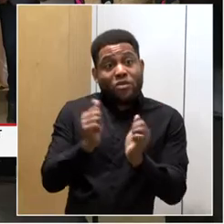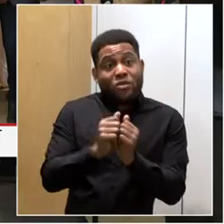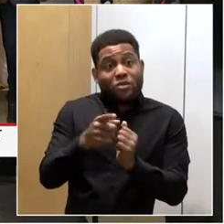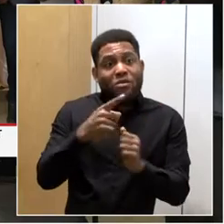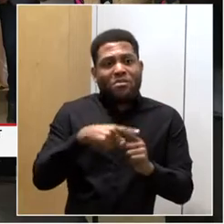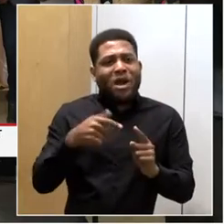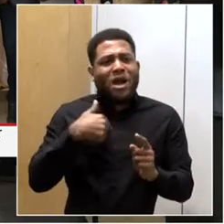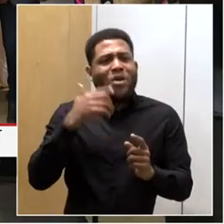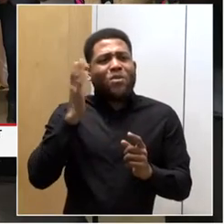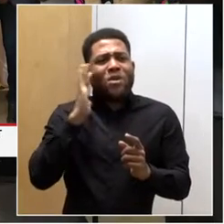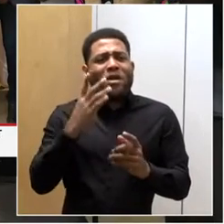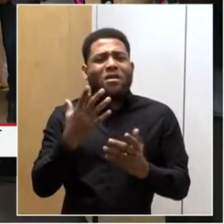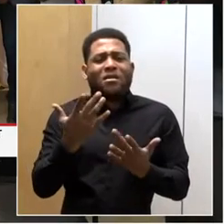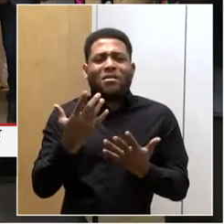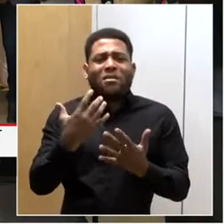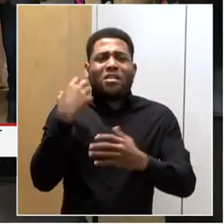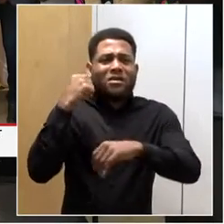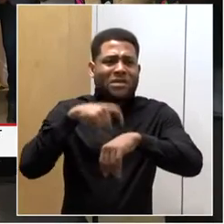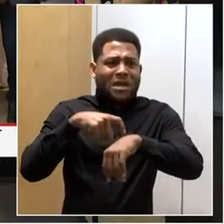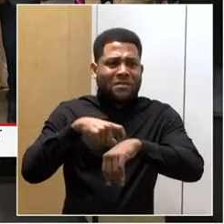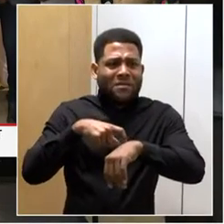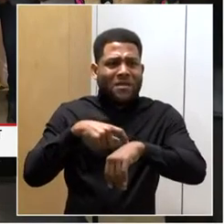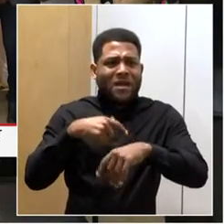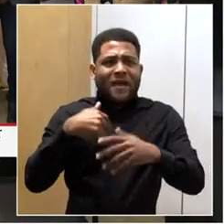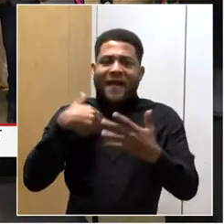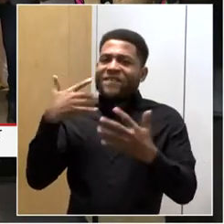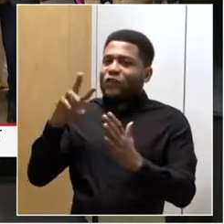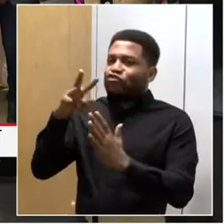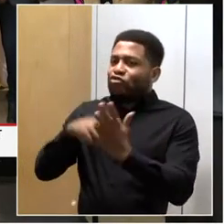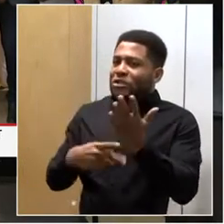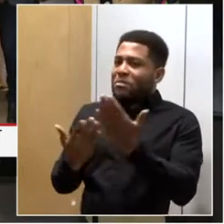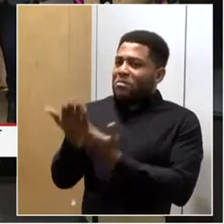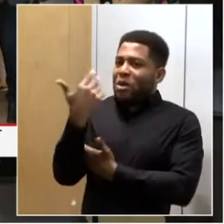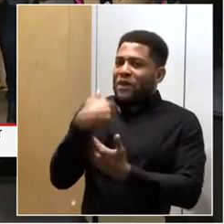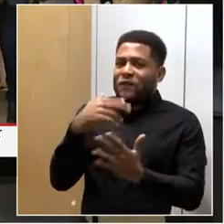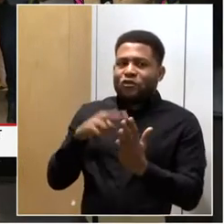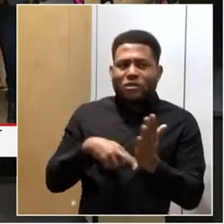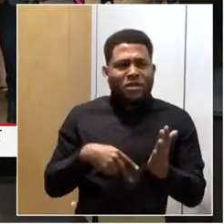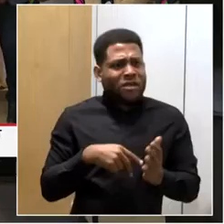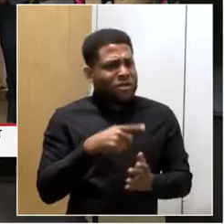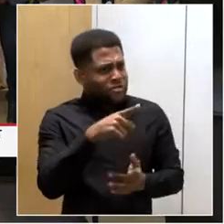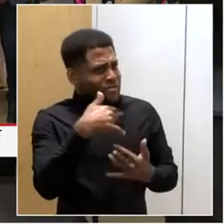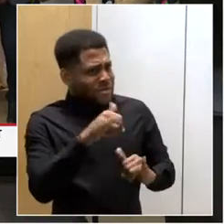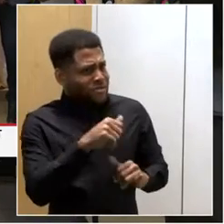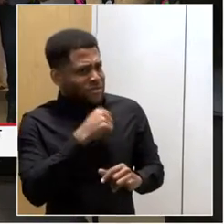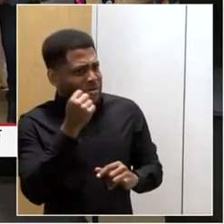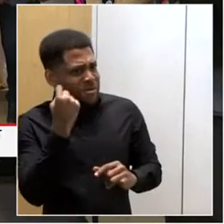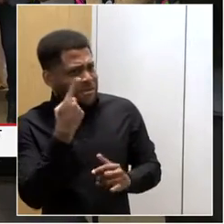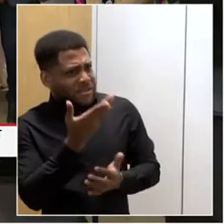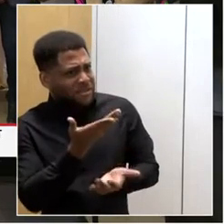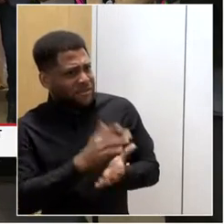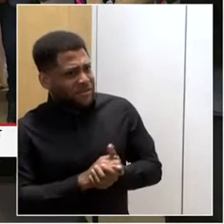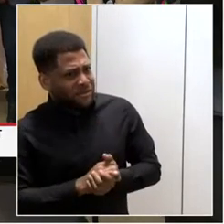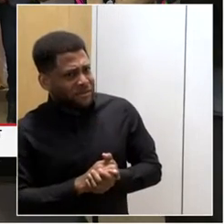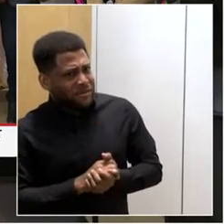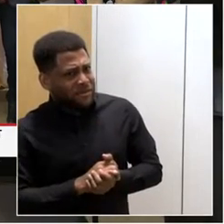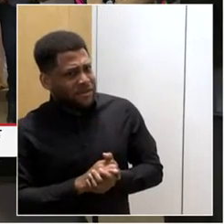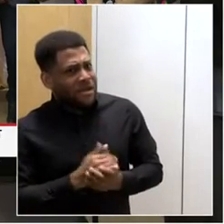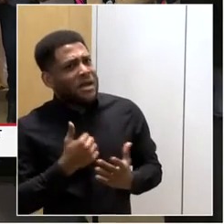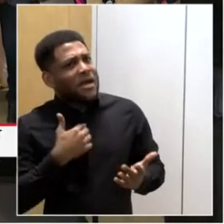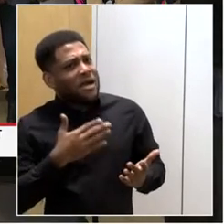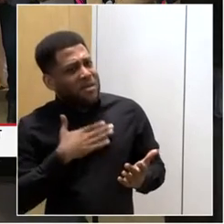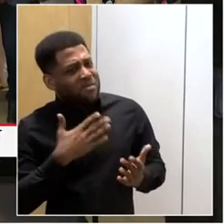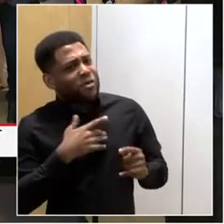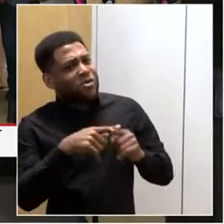4 eyes this morning, so no. And you still don't understand. So I'm happy to explain it to you, but